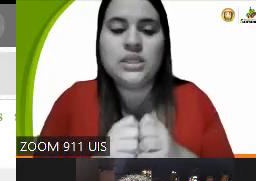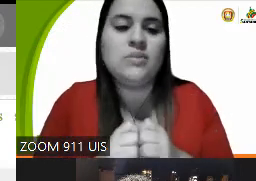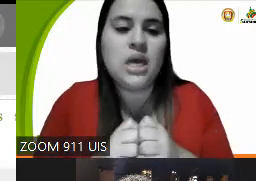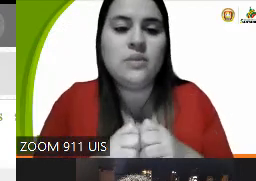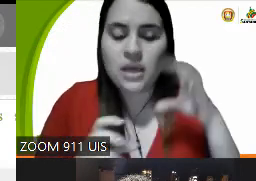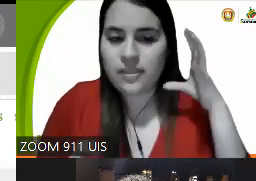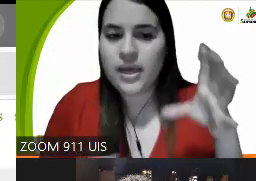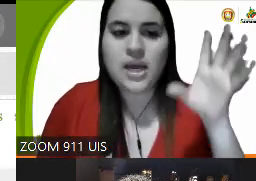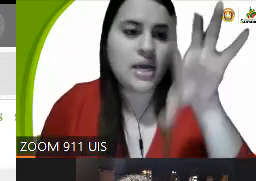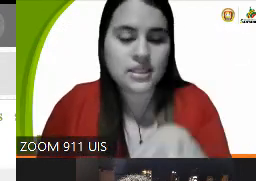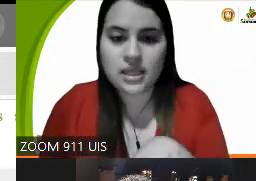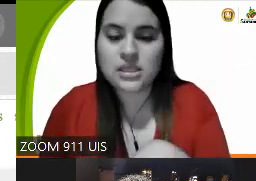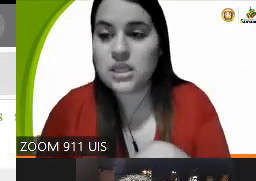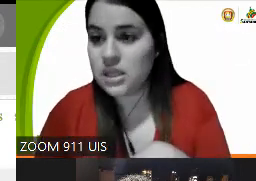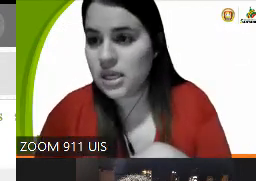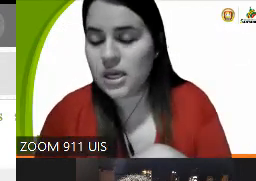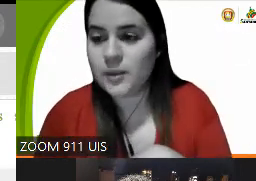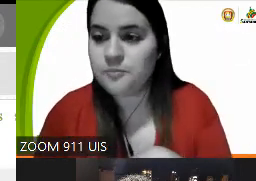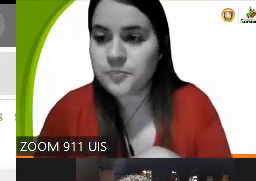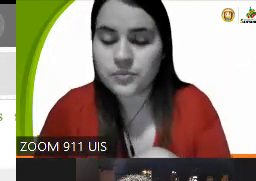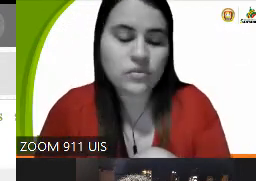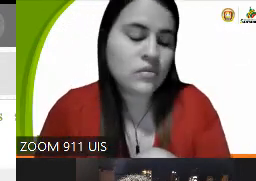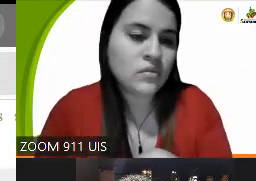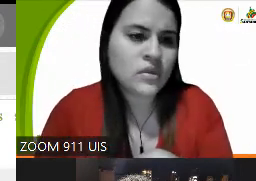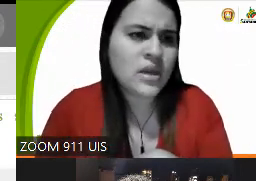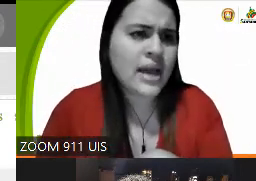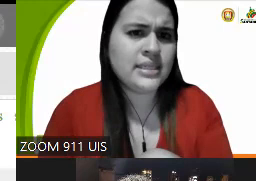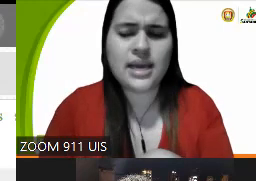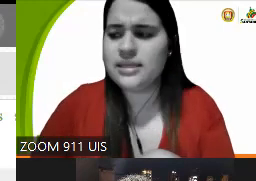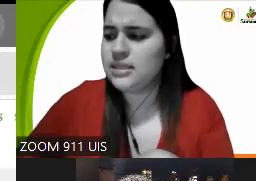you at the same time, and then I sent the